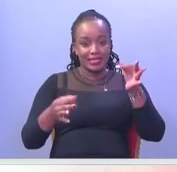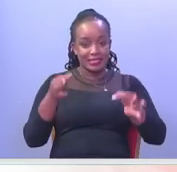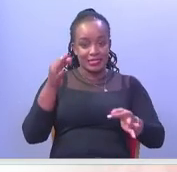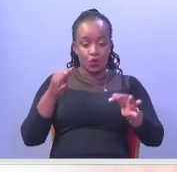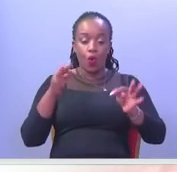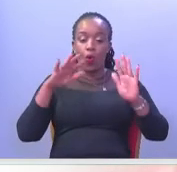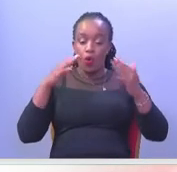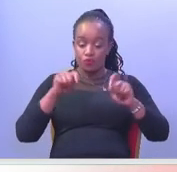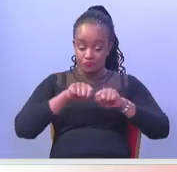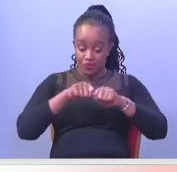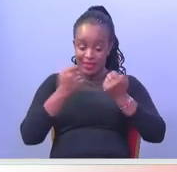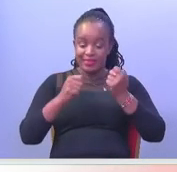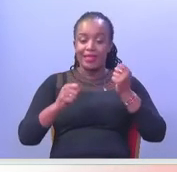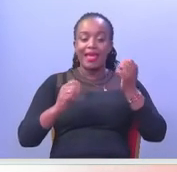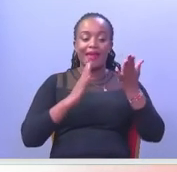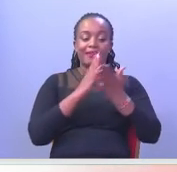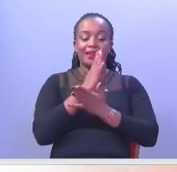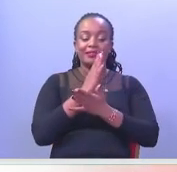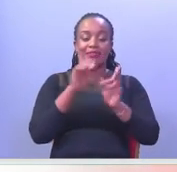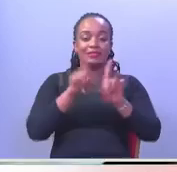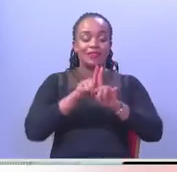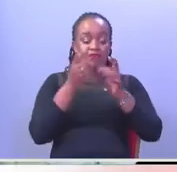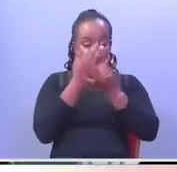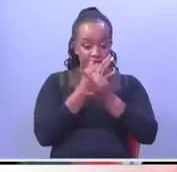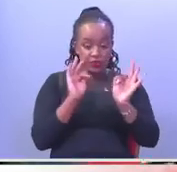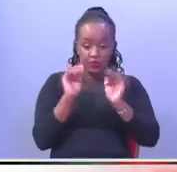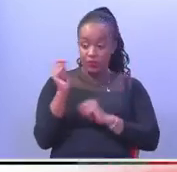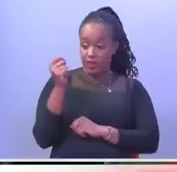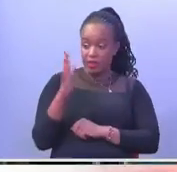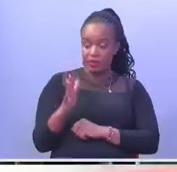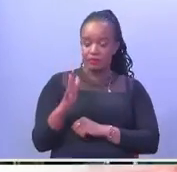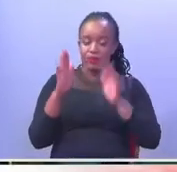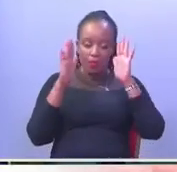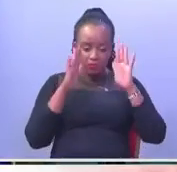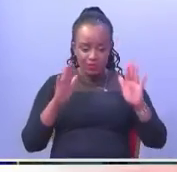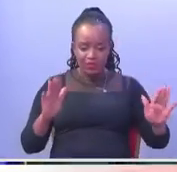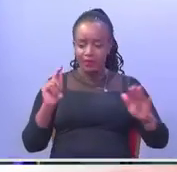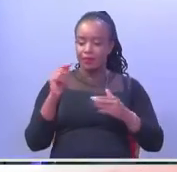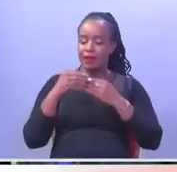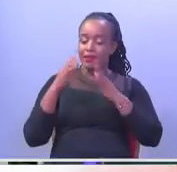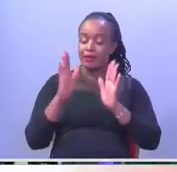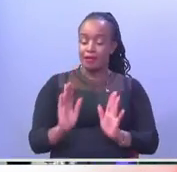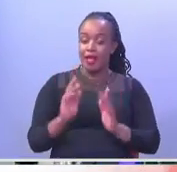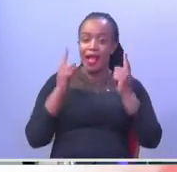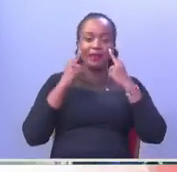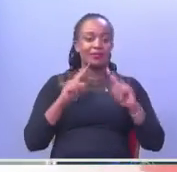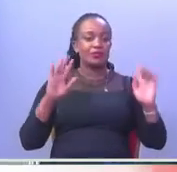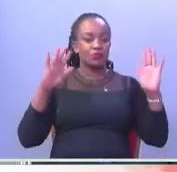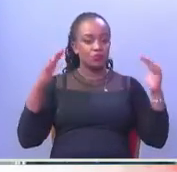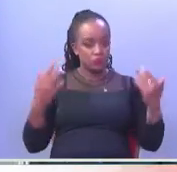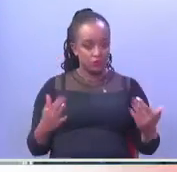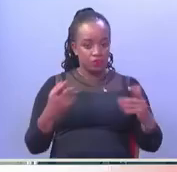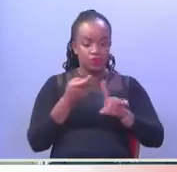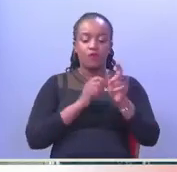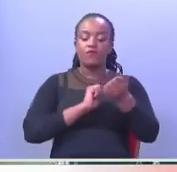on the rights and freedoms of any Kenyan. Muslim leaders have announced that beginning Friday after the evening